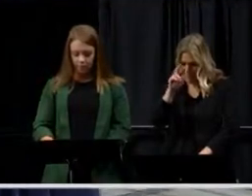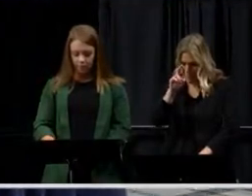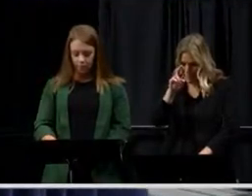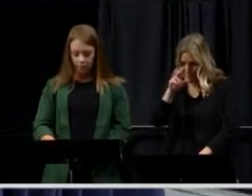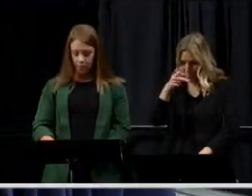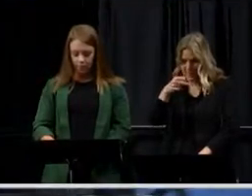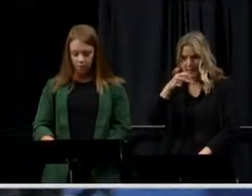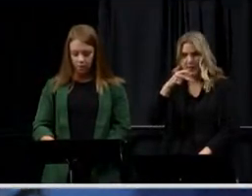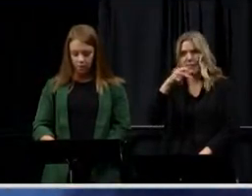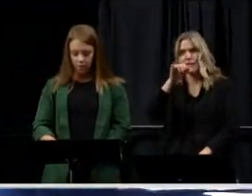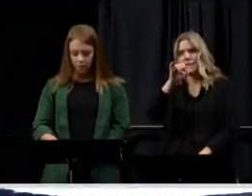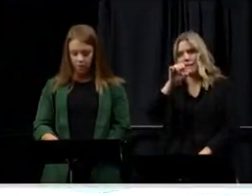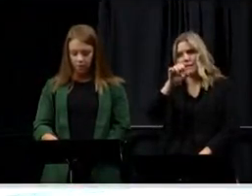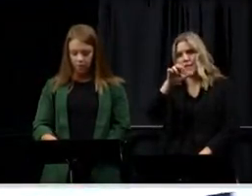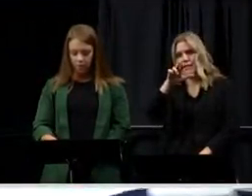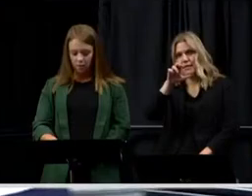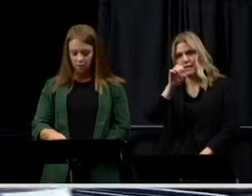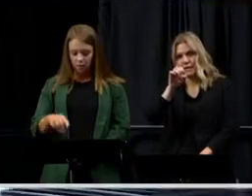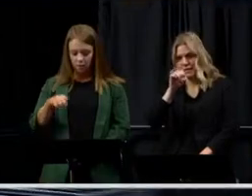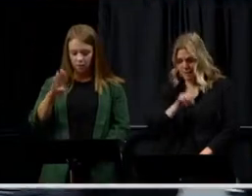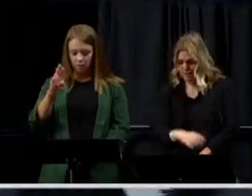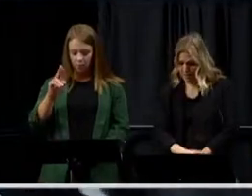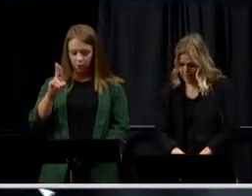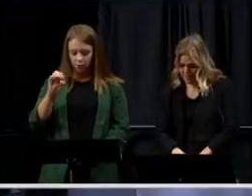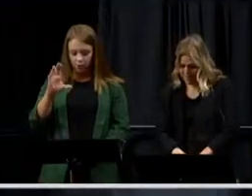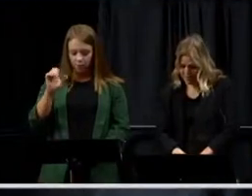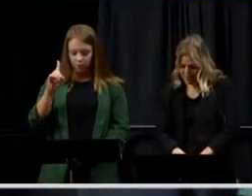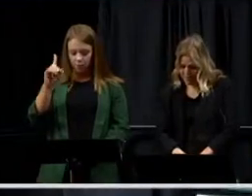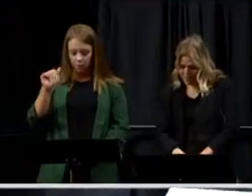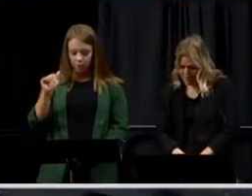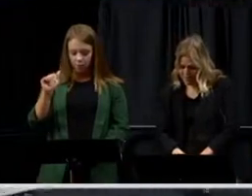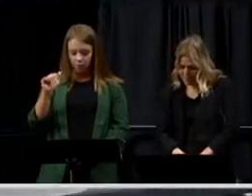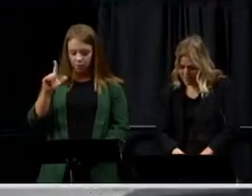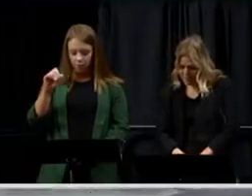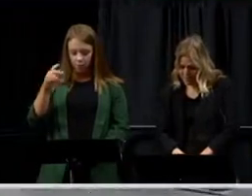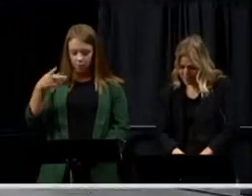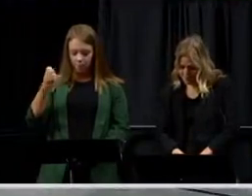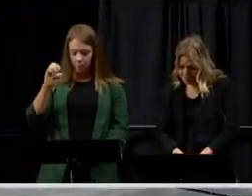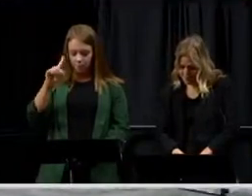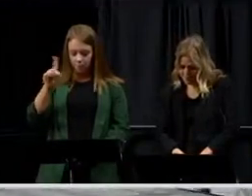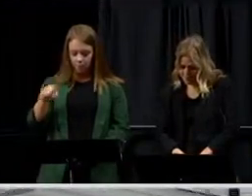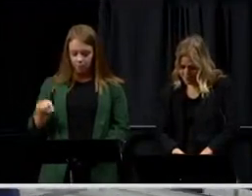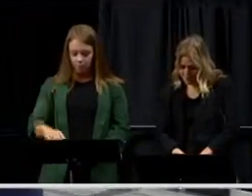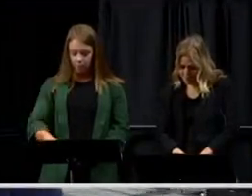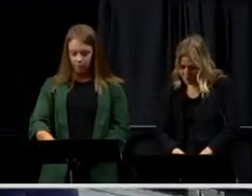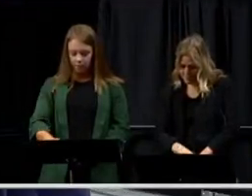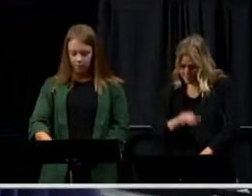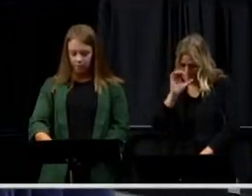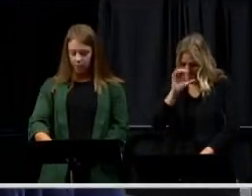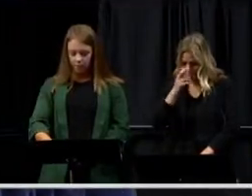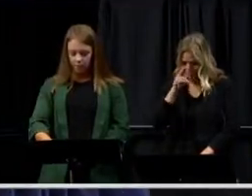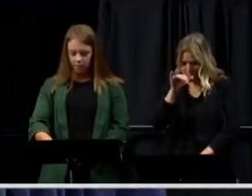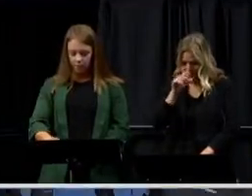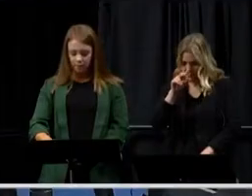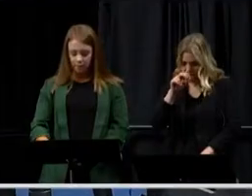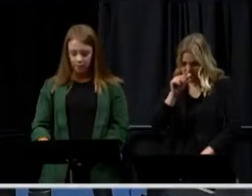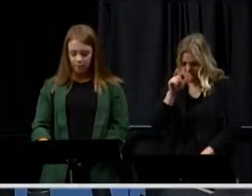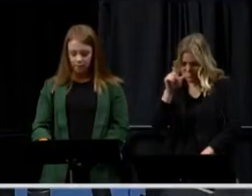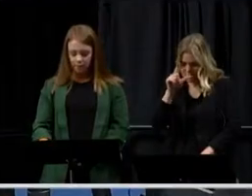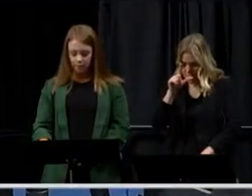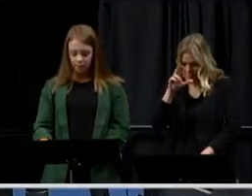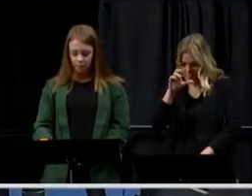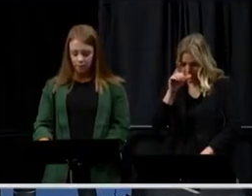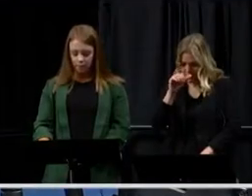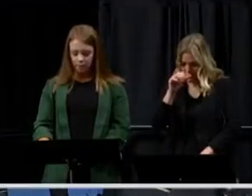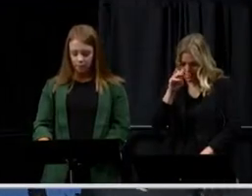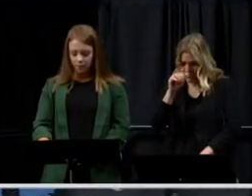Raquel Pierce. Braceda Giselle Pina Lopez. Christina Lueba